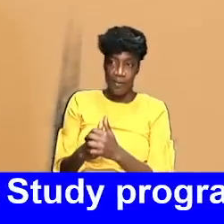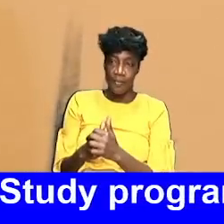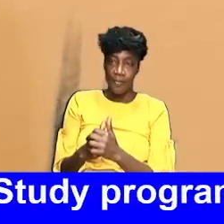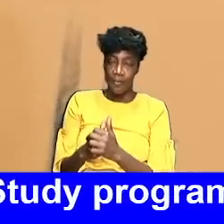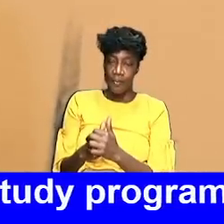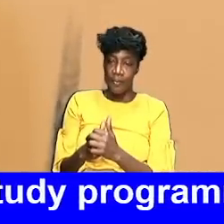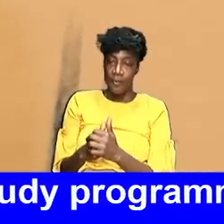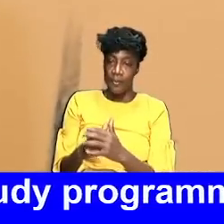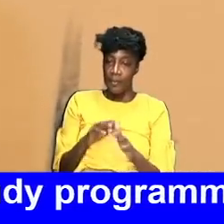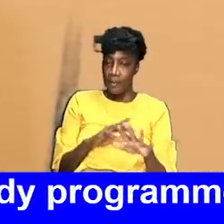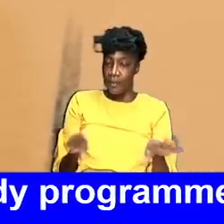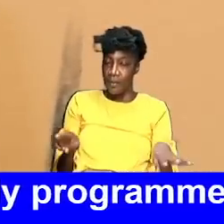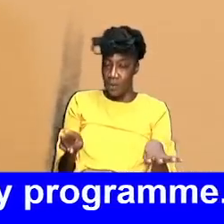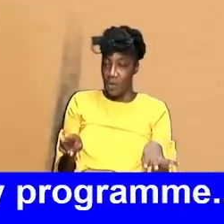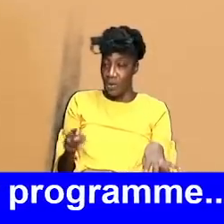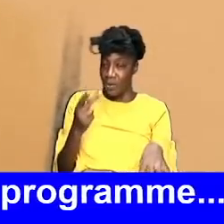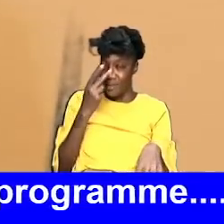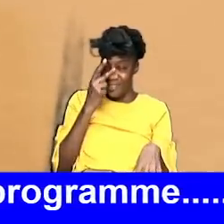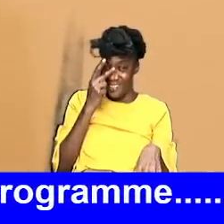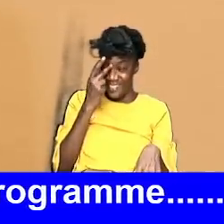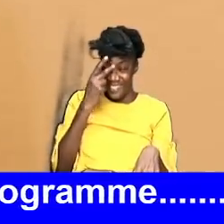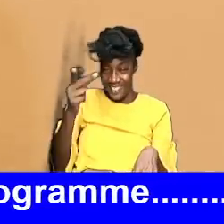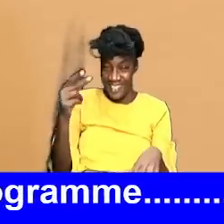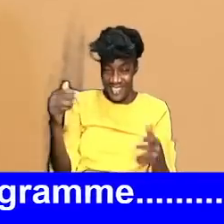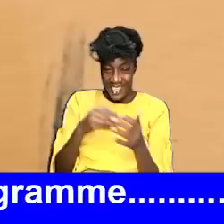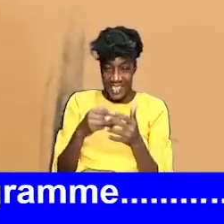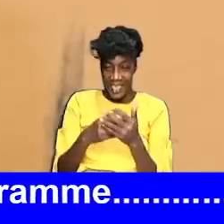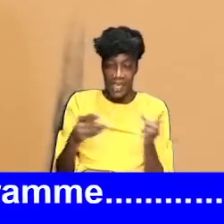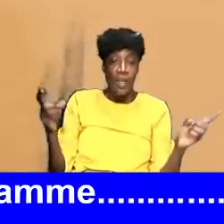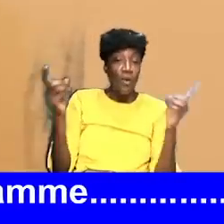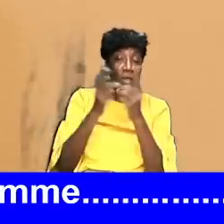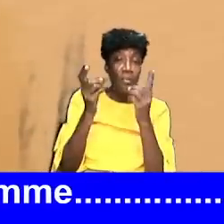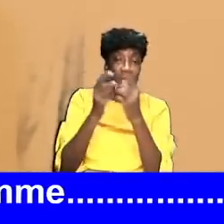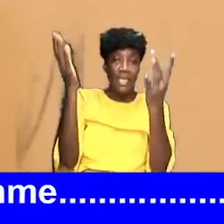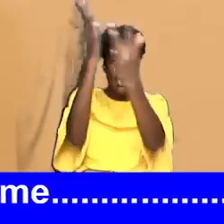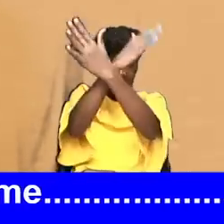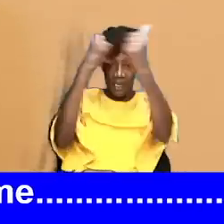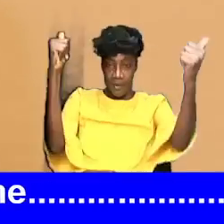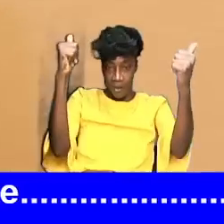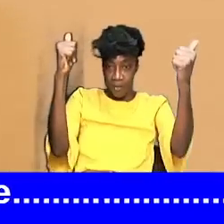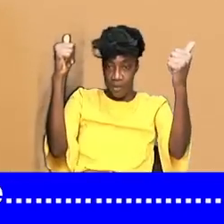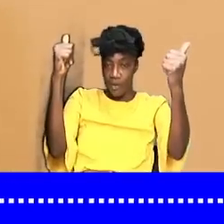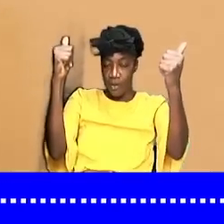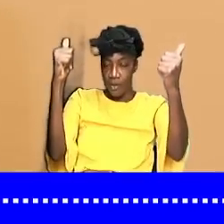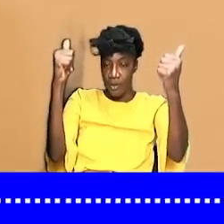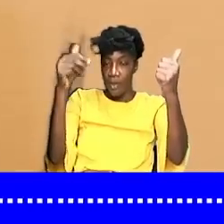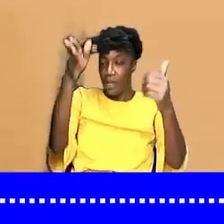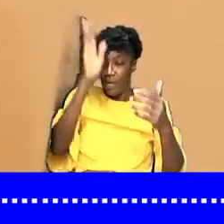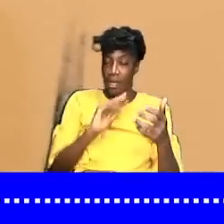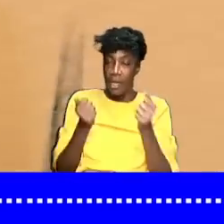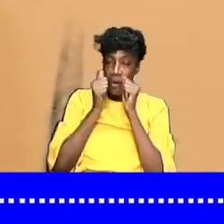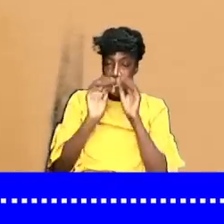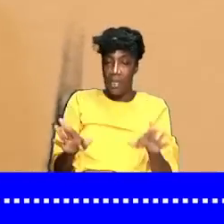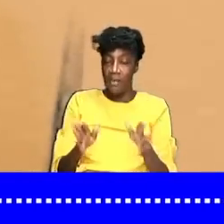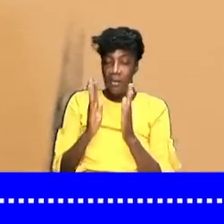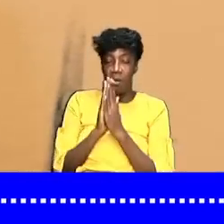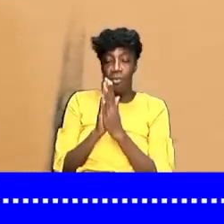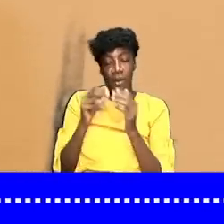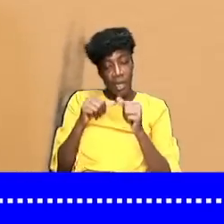we don't, if you don't see me again before then, we meet in the rapture. Praise God. But we, God bless you, and I pray, God, that we'll